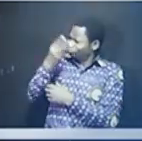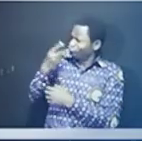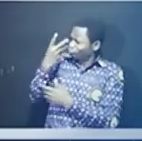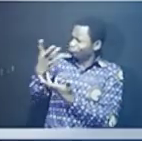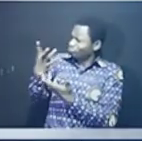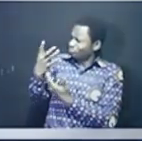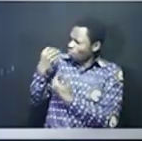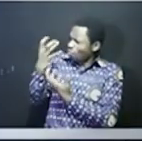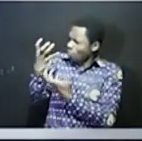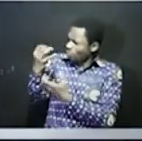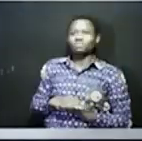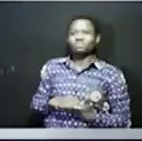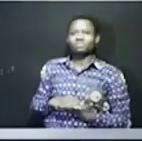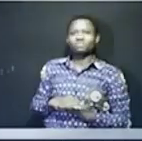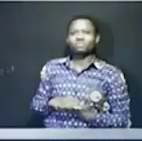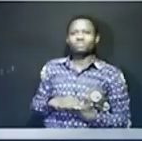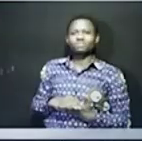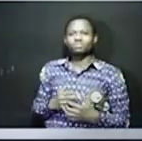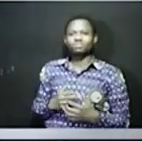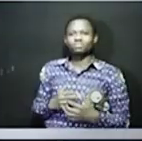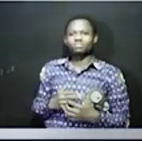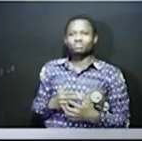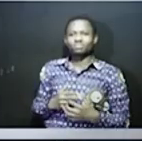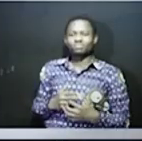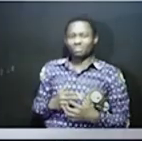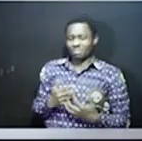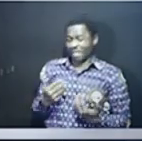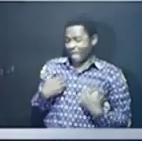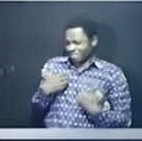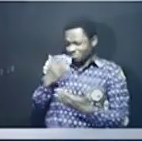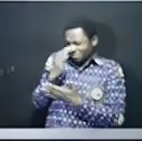something about man, woman, husband, wife that is